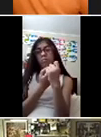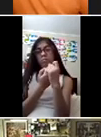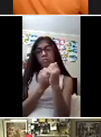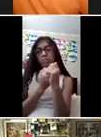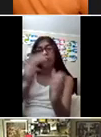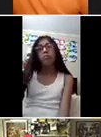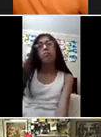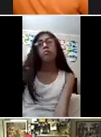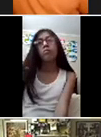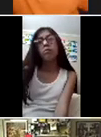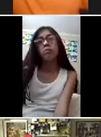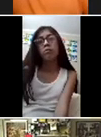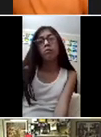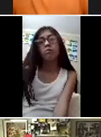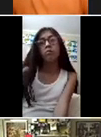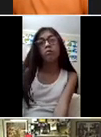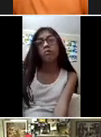John?